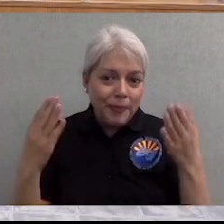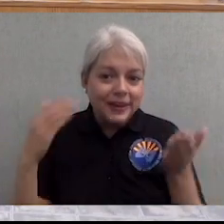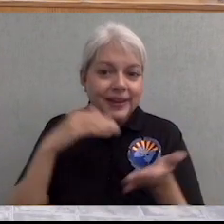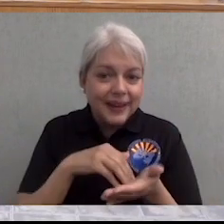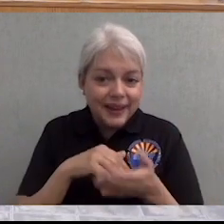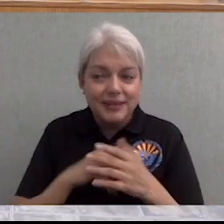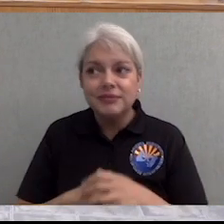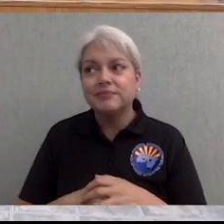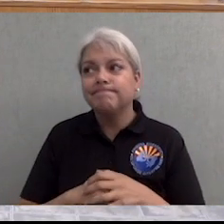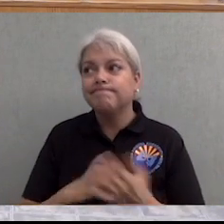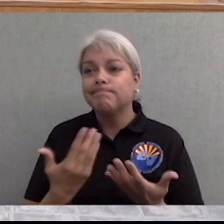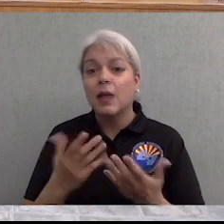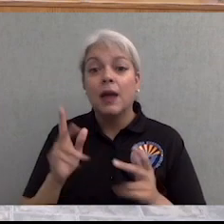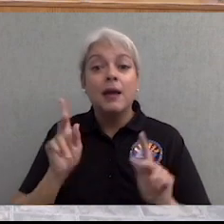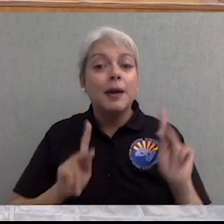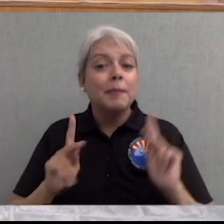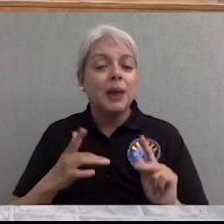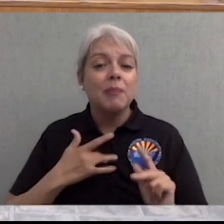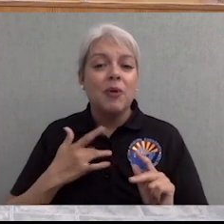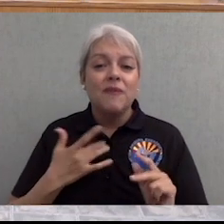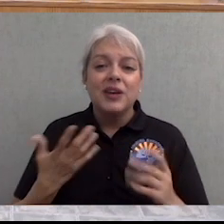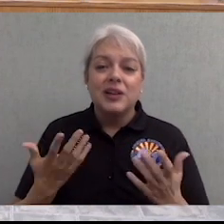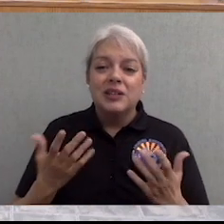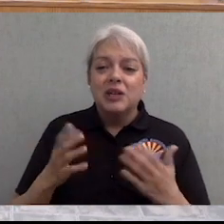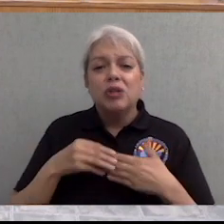just being done with the